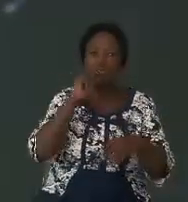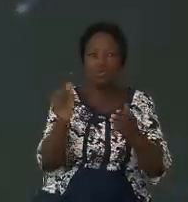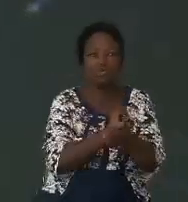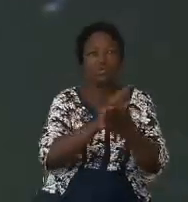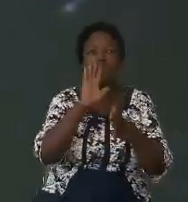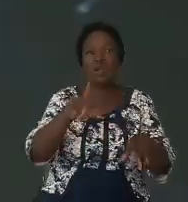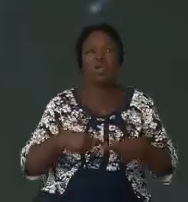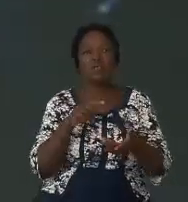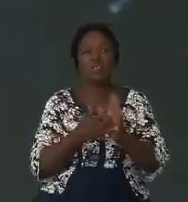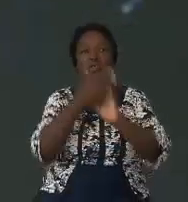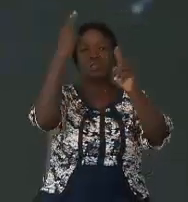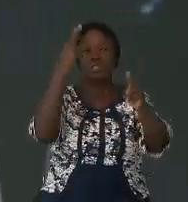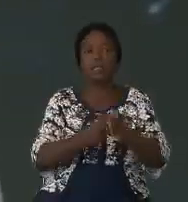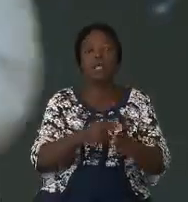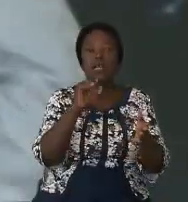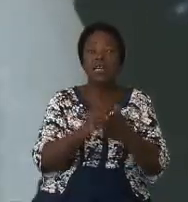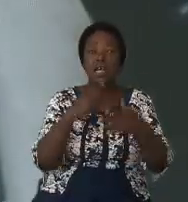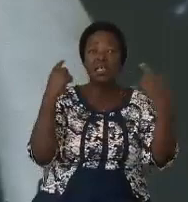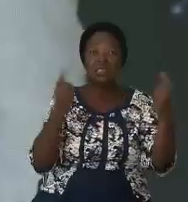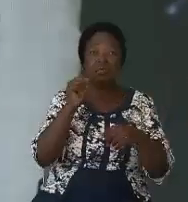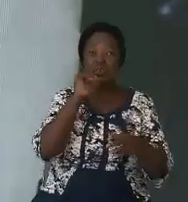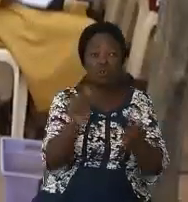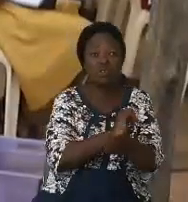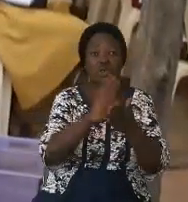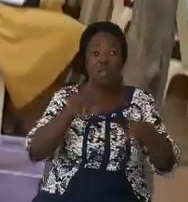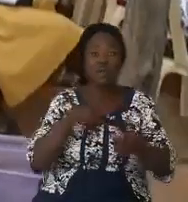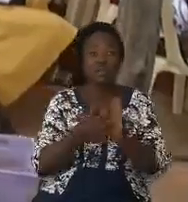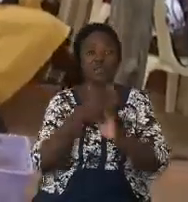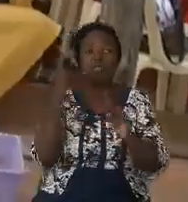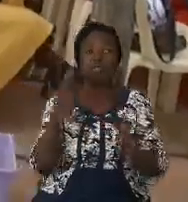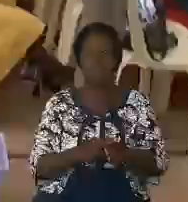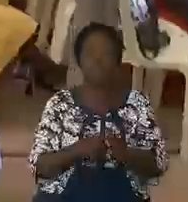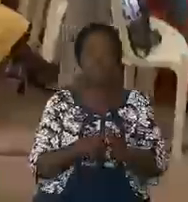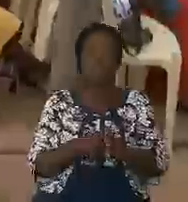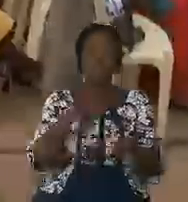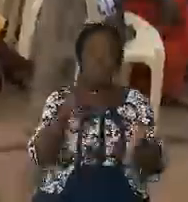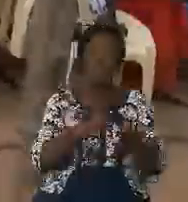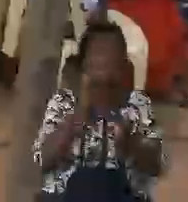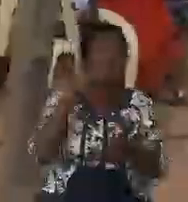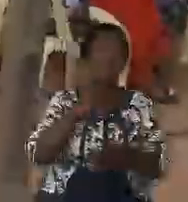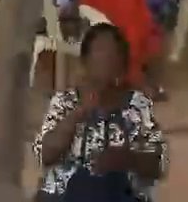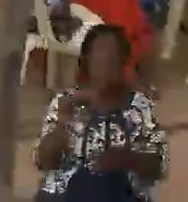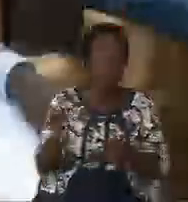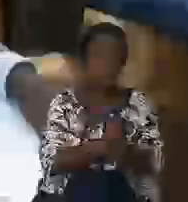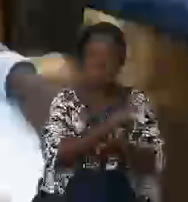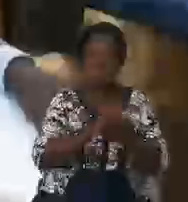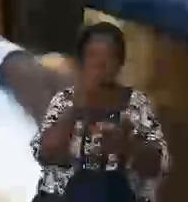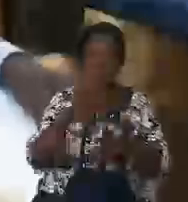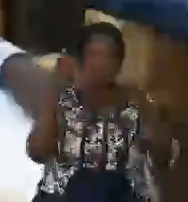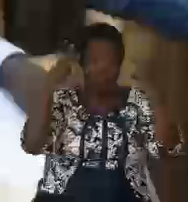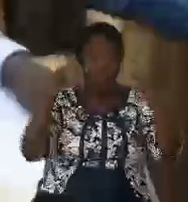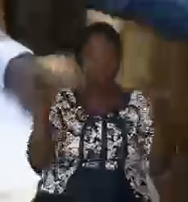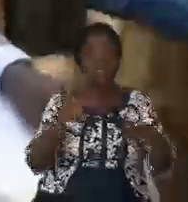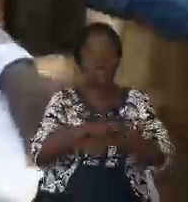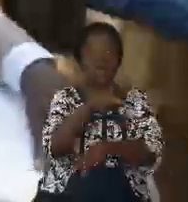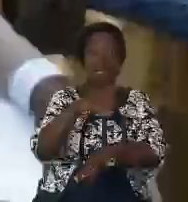wrong, that iniquity will not ruin you. I said that iniquity will not ruin you. It